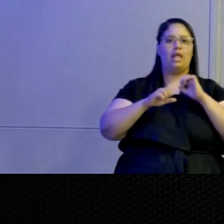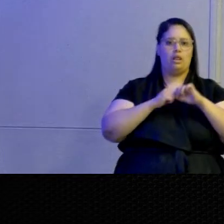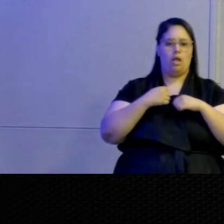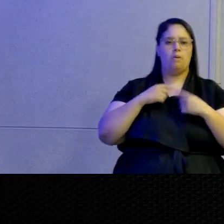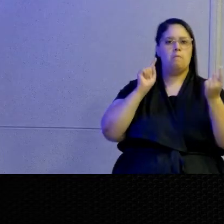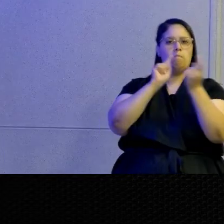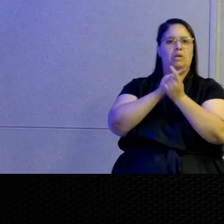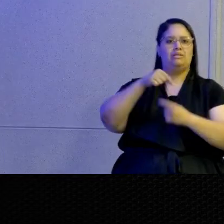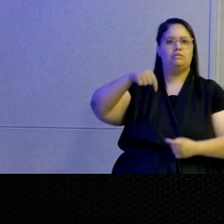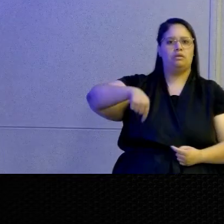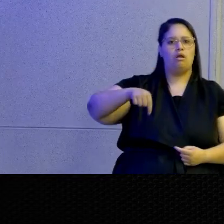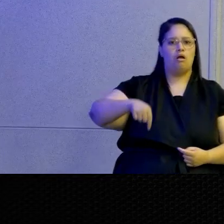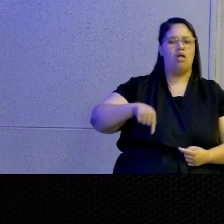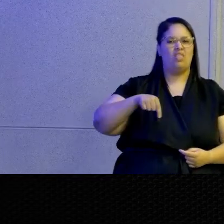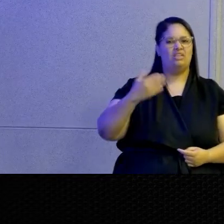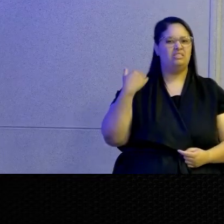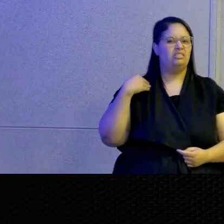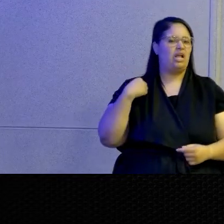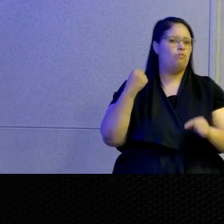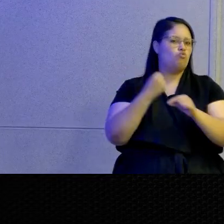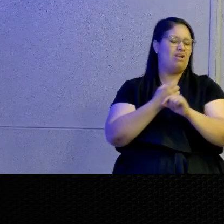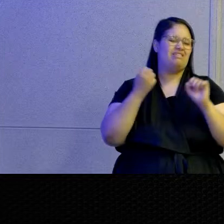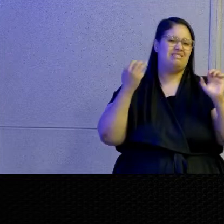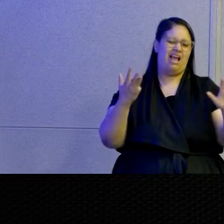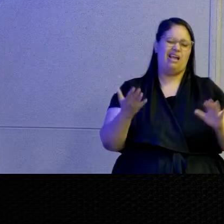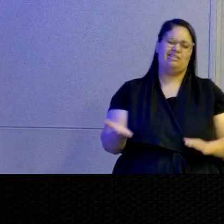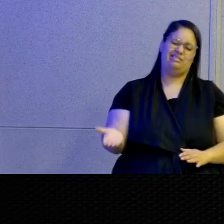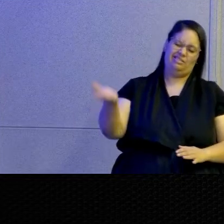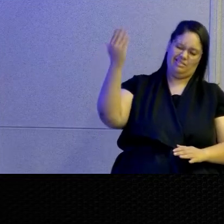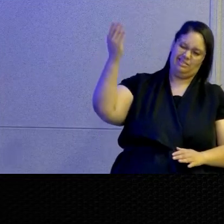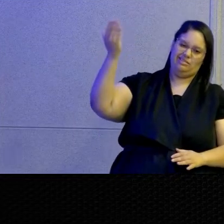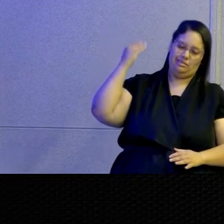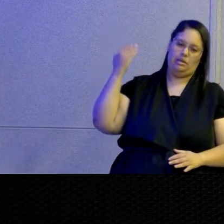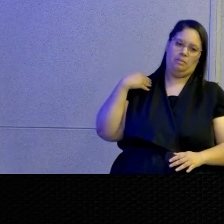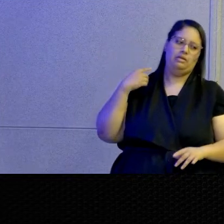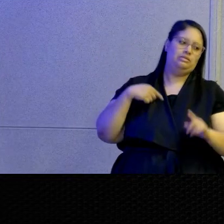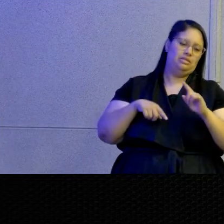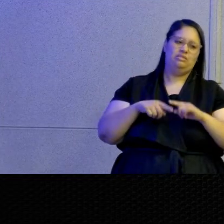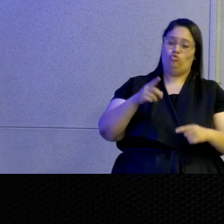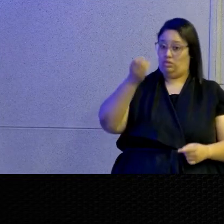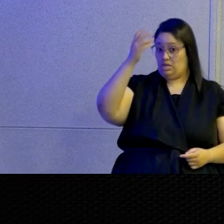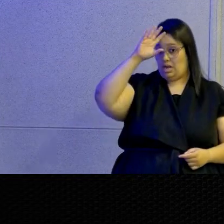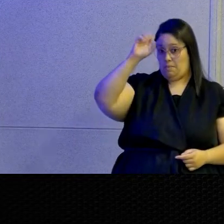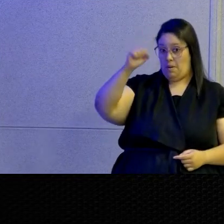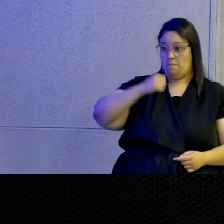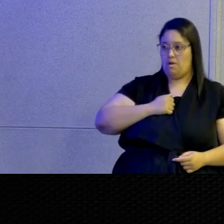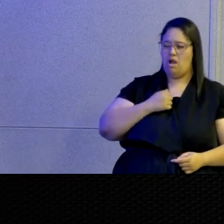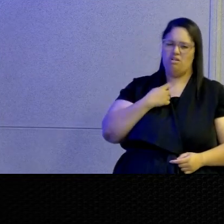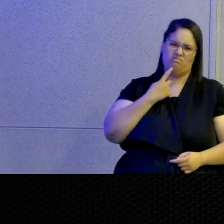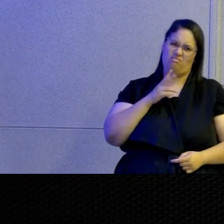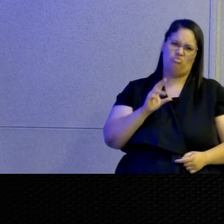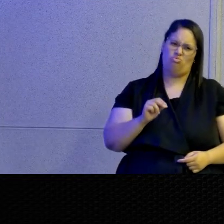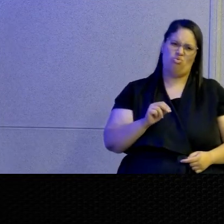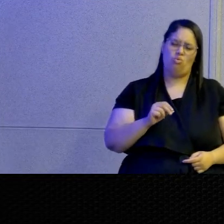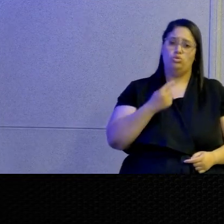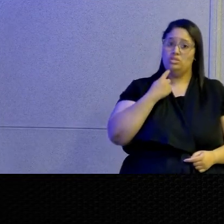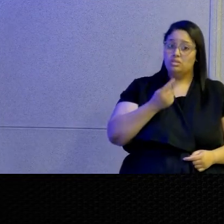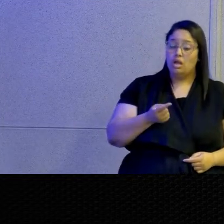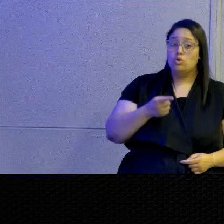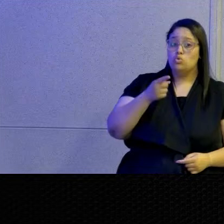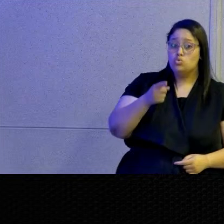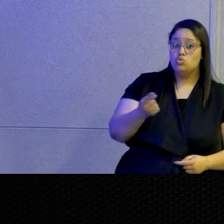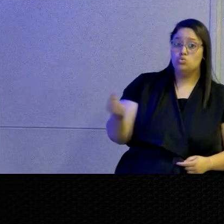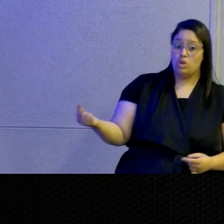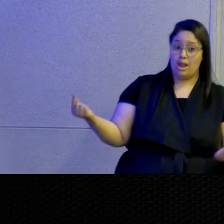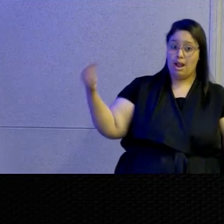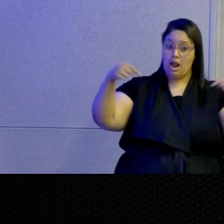here. She was in grade 9 then, but for some reason she said, "You remember me?" I said, "No." She said, "You